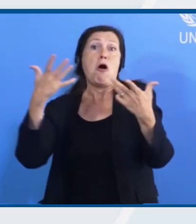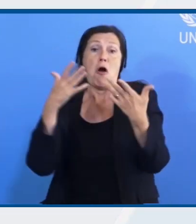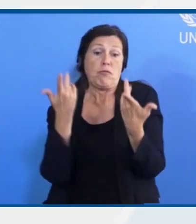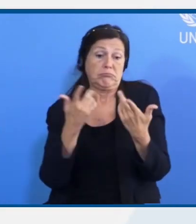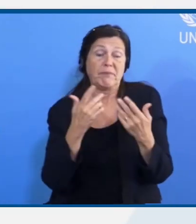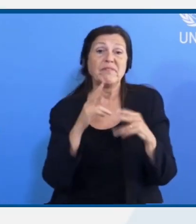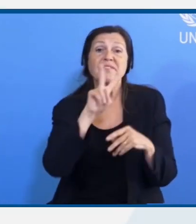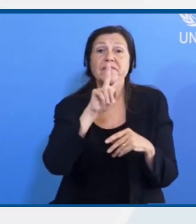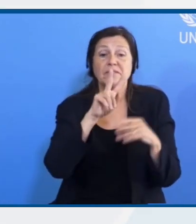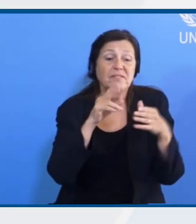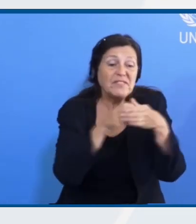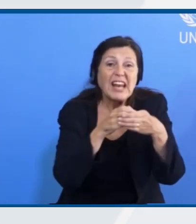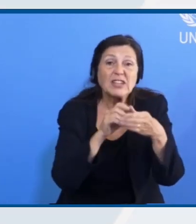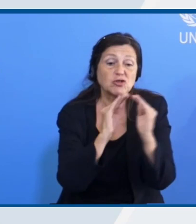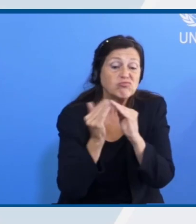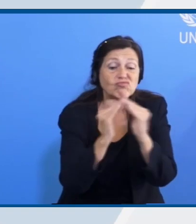level. And